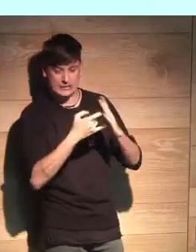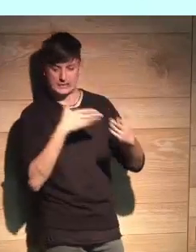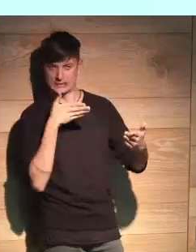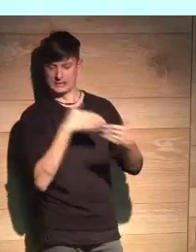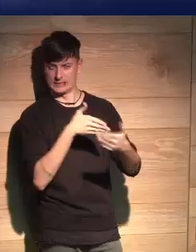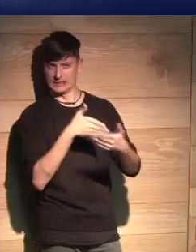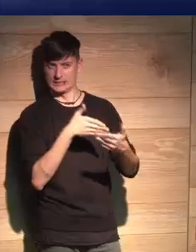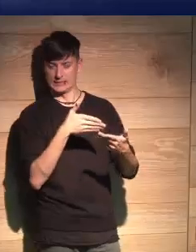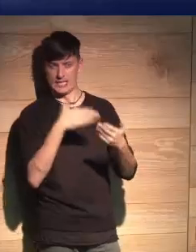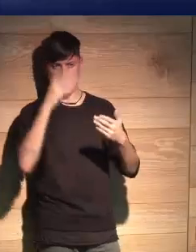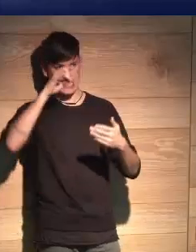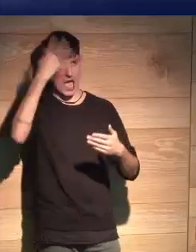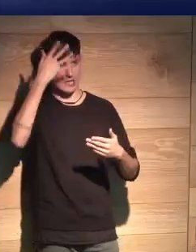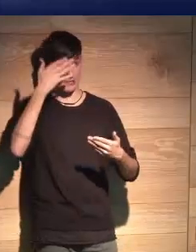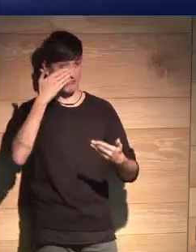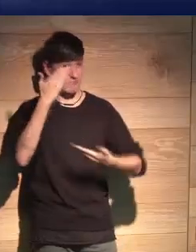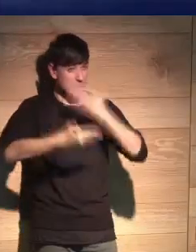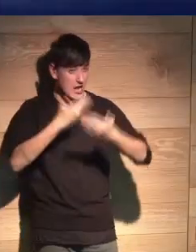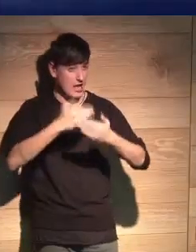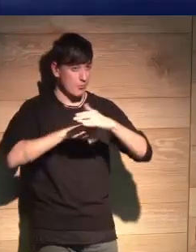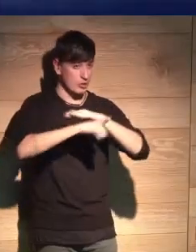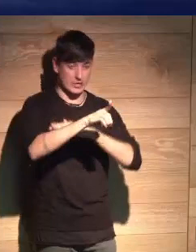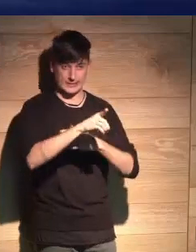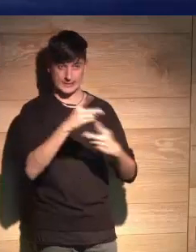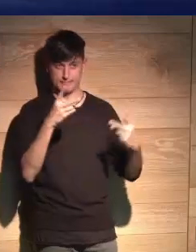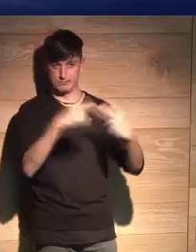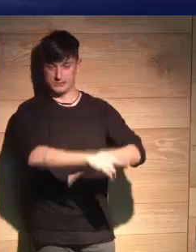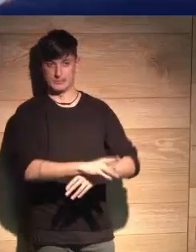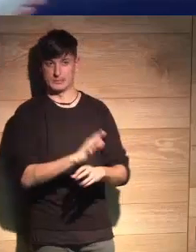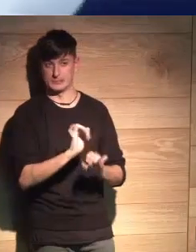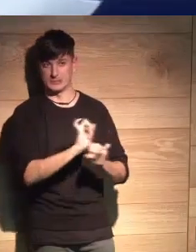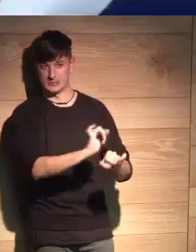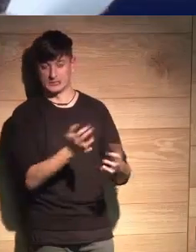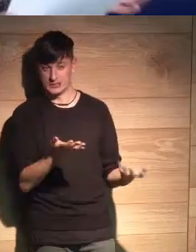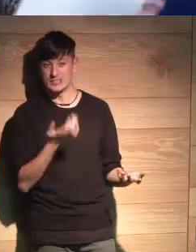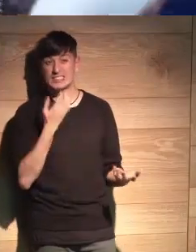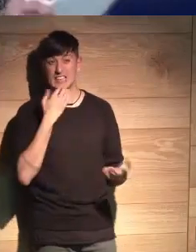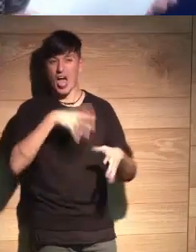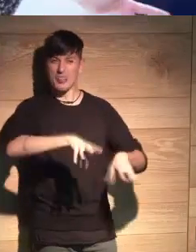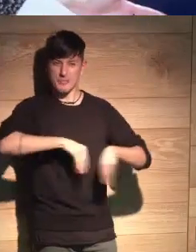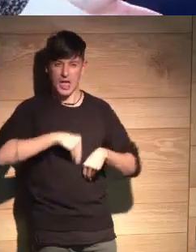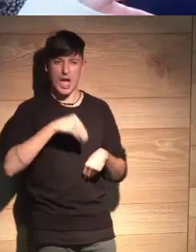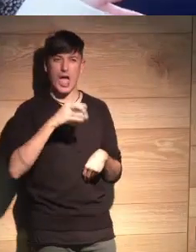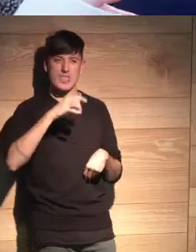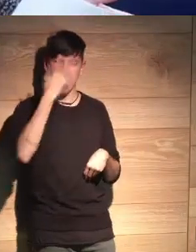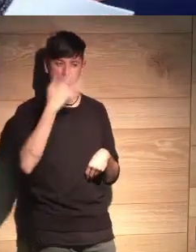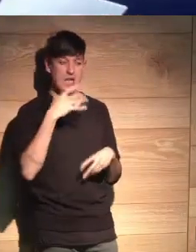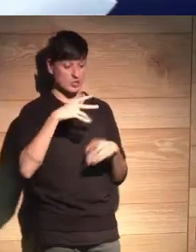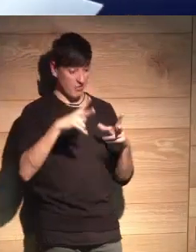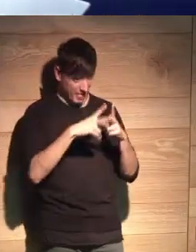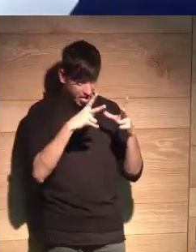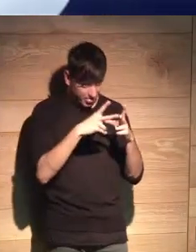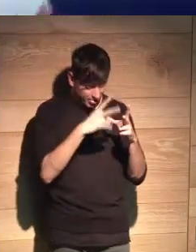prevents those ideas from evolving. So if we do accept the idea that the change in science and also